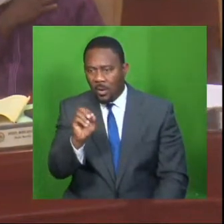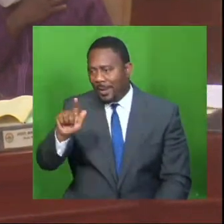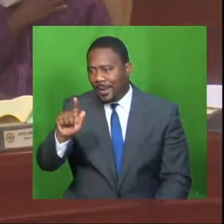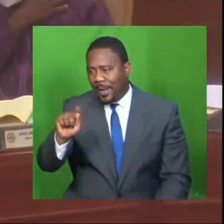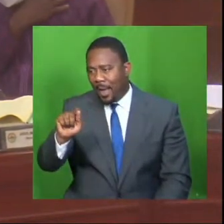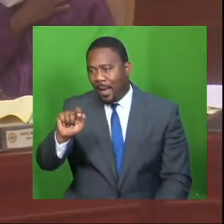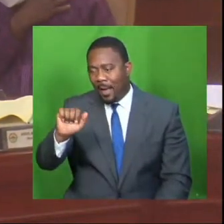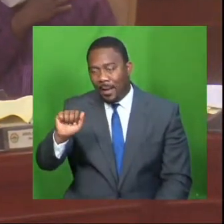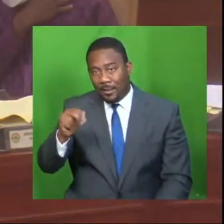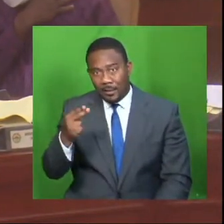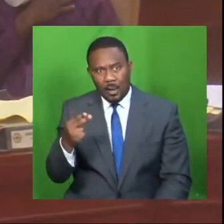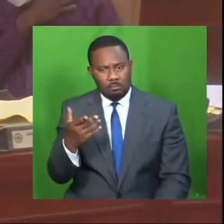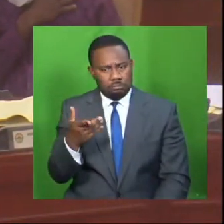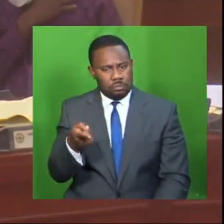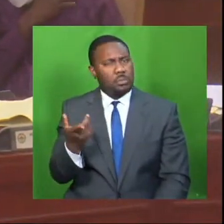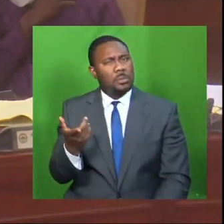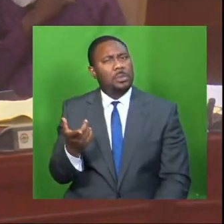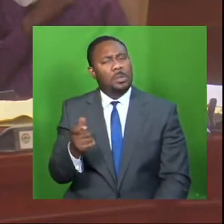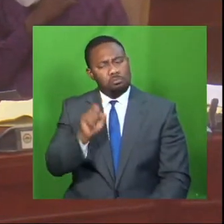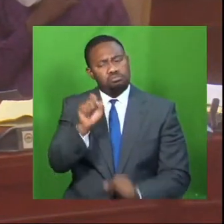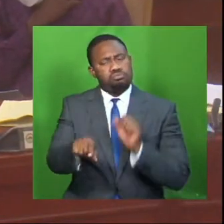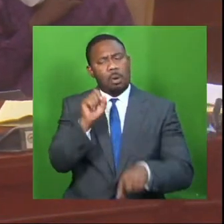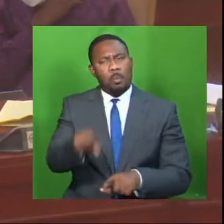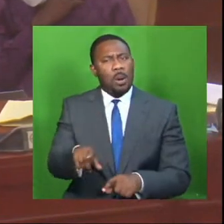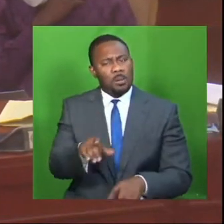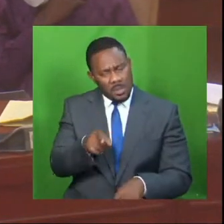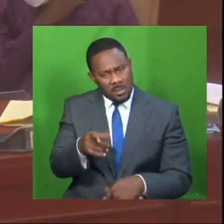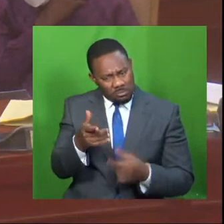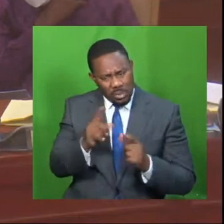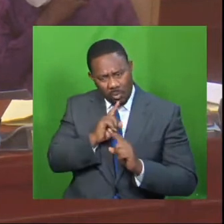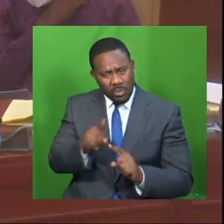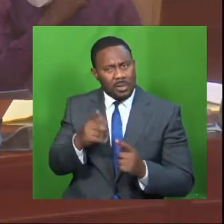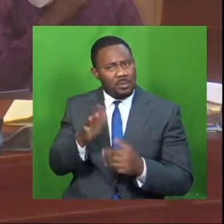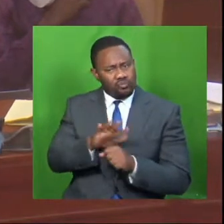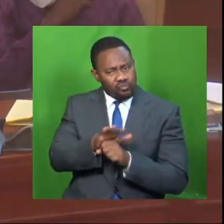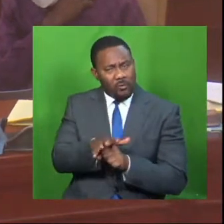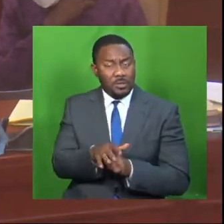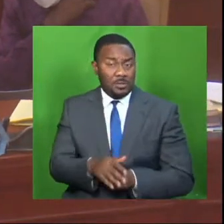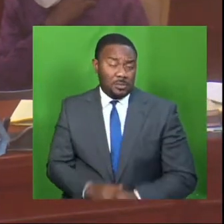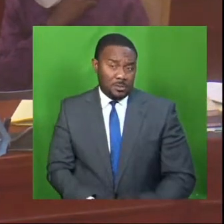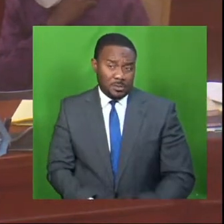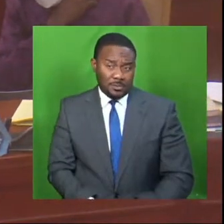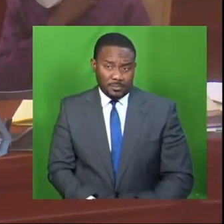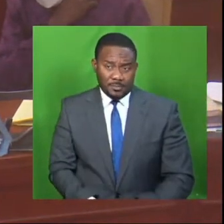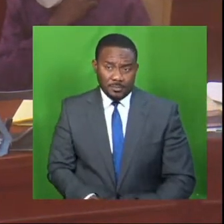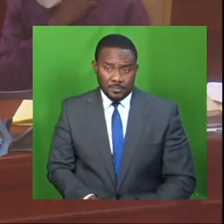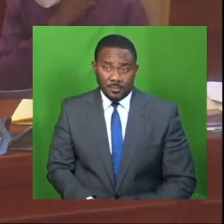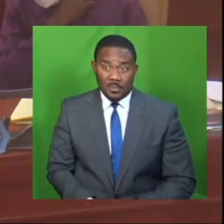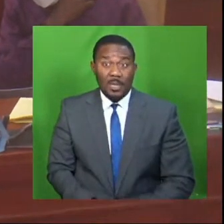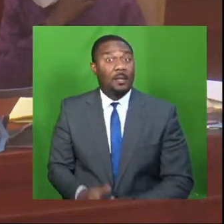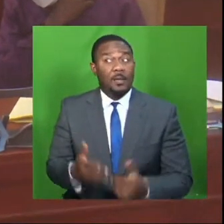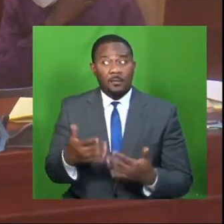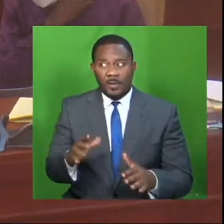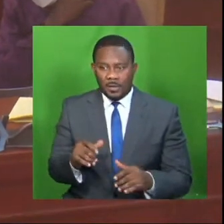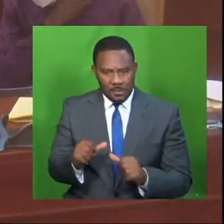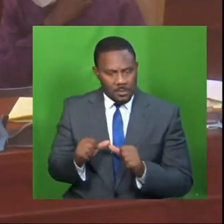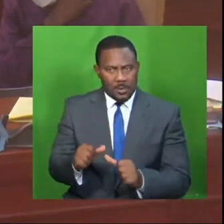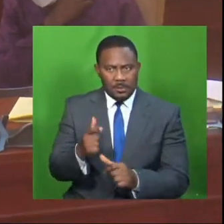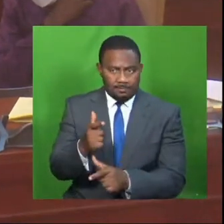gun in my hand. I don't intend to have a gun. But Mr. Speaker, just to respect that you have requested that leadership should